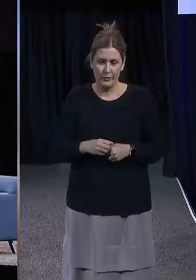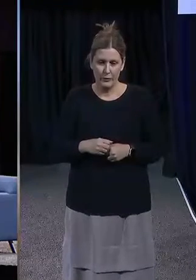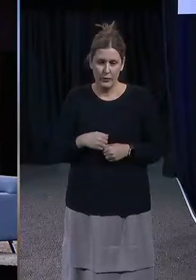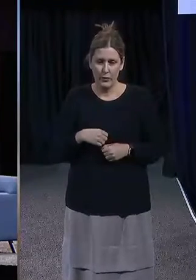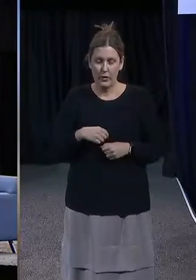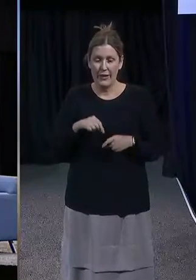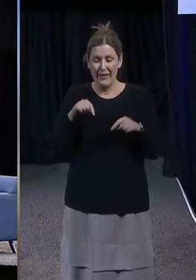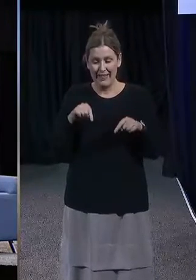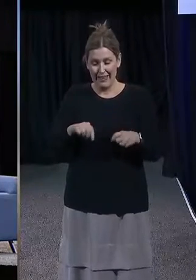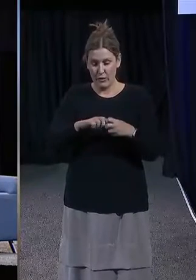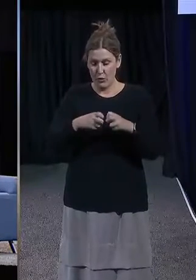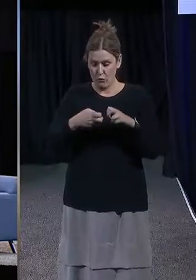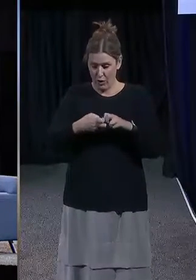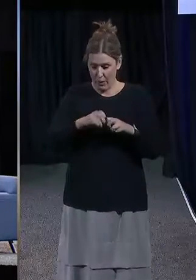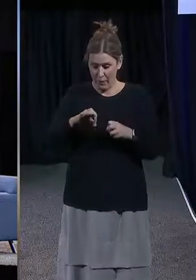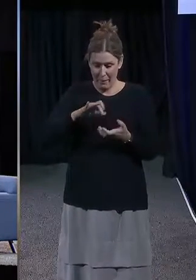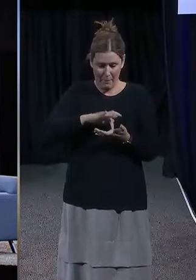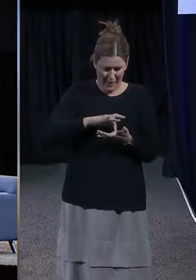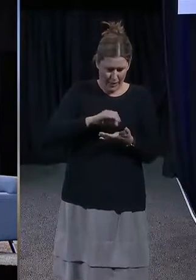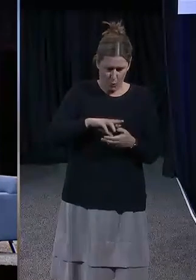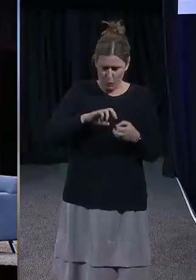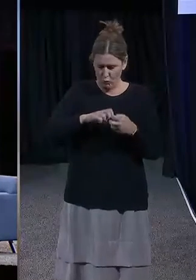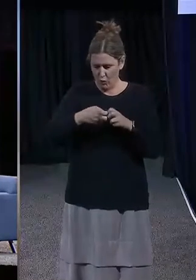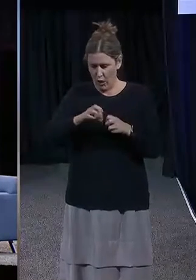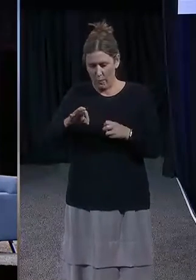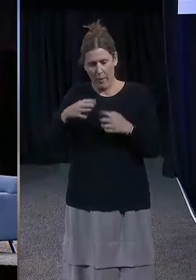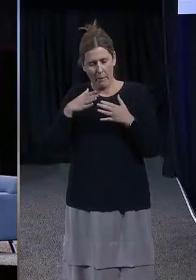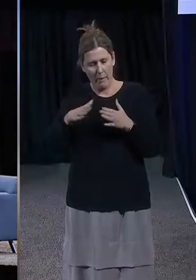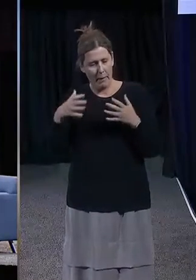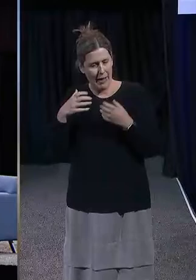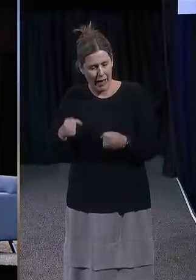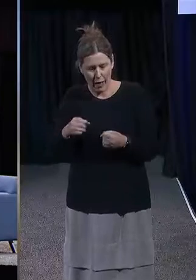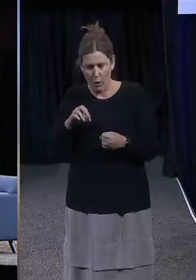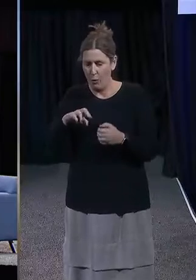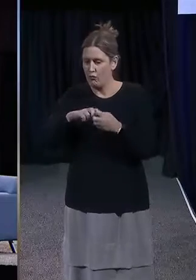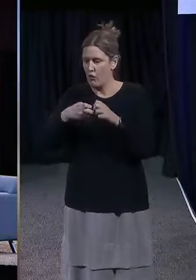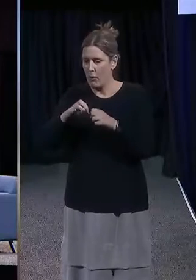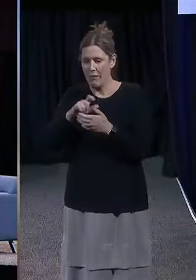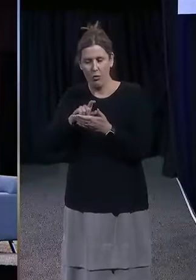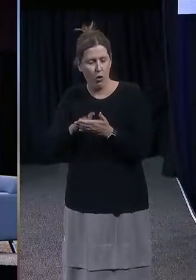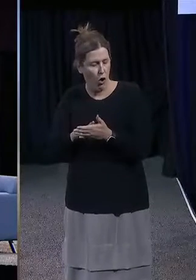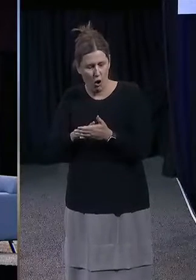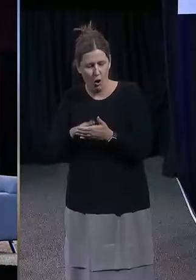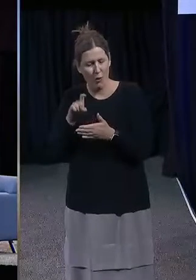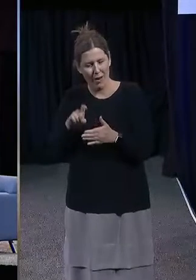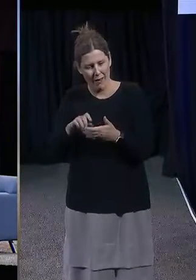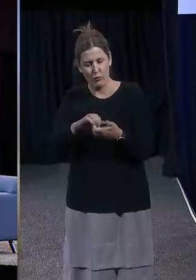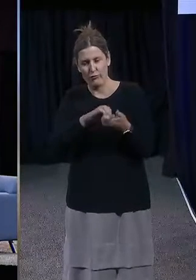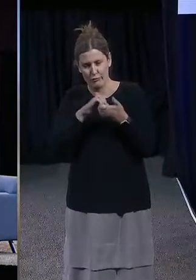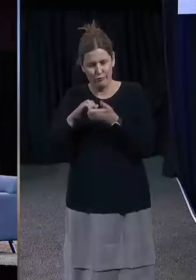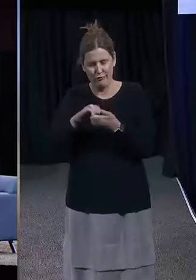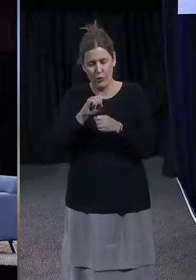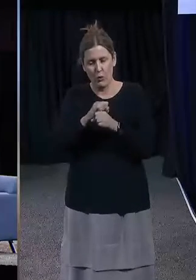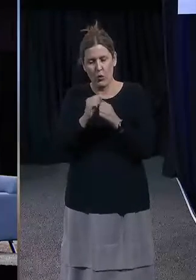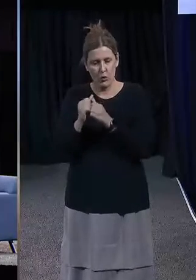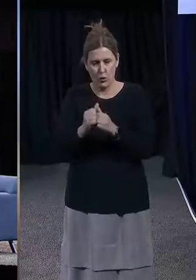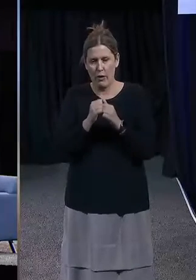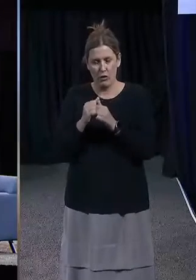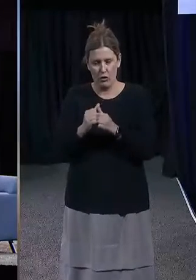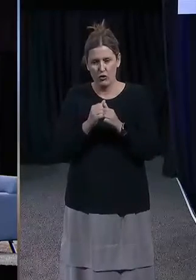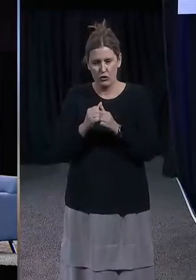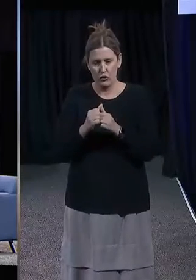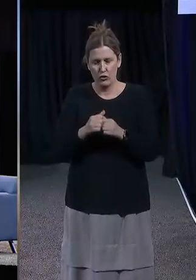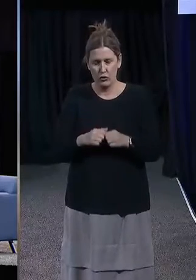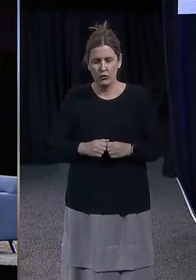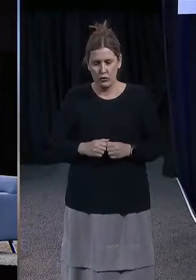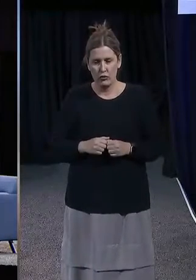is not a problem of medicine or public health or law or science alone. It's all of us together